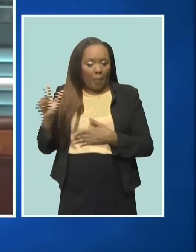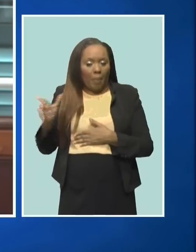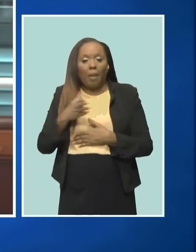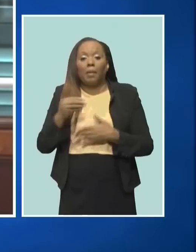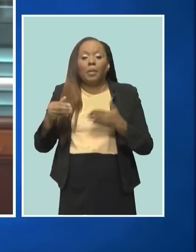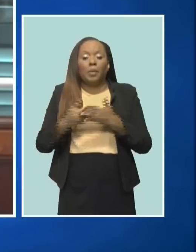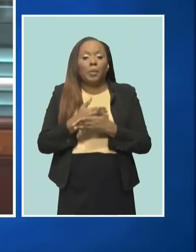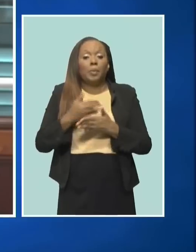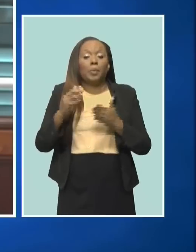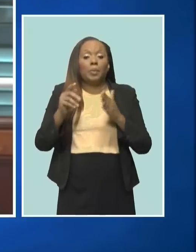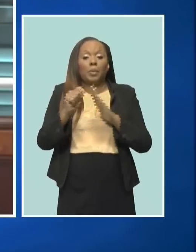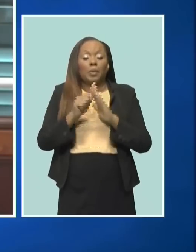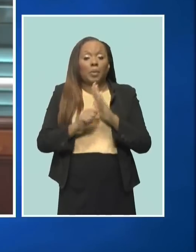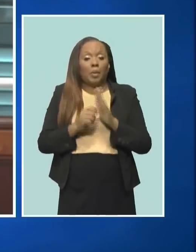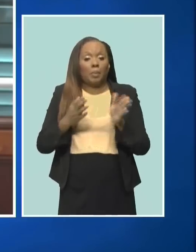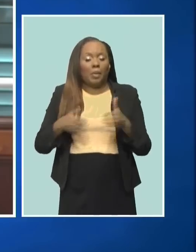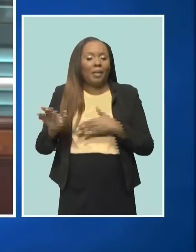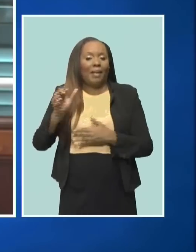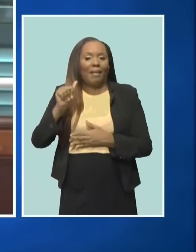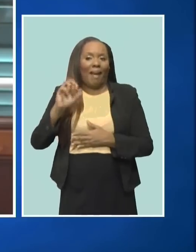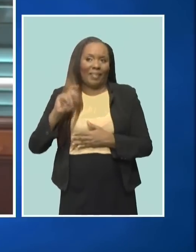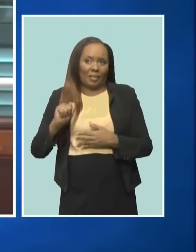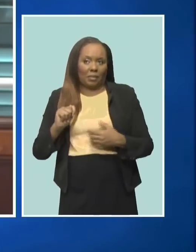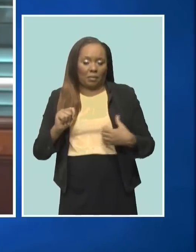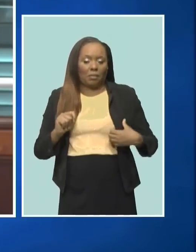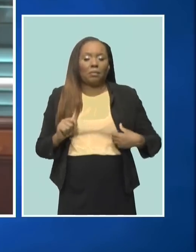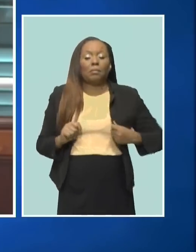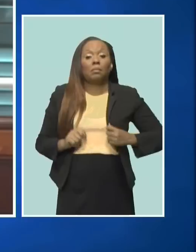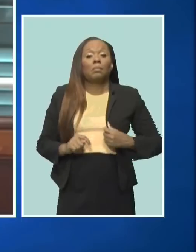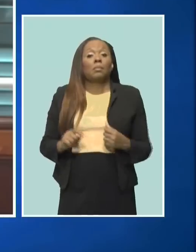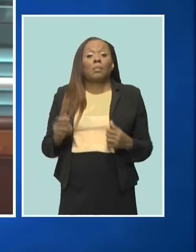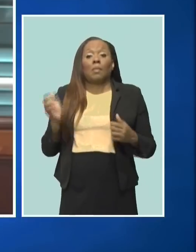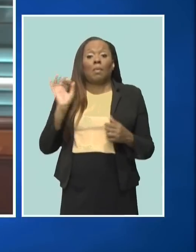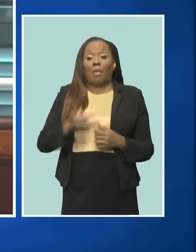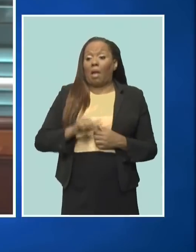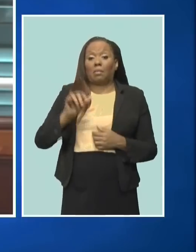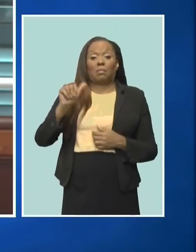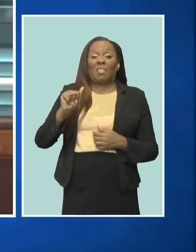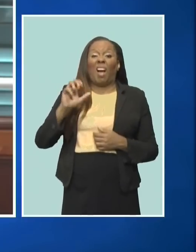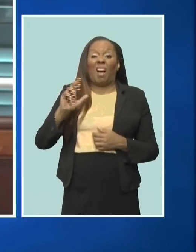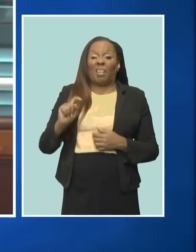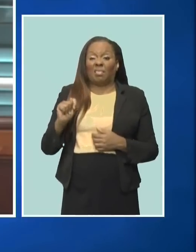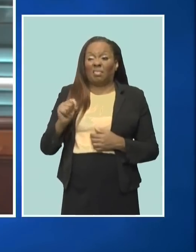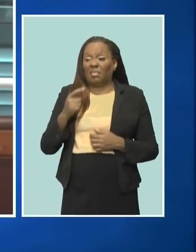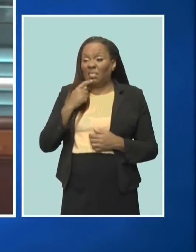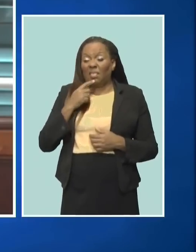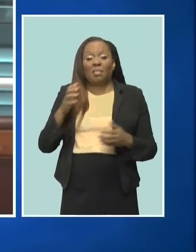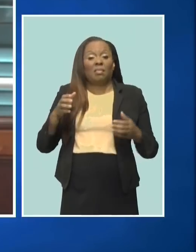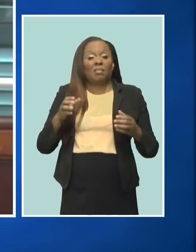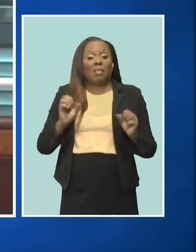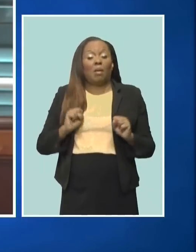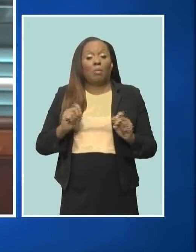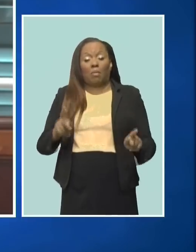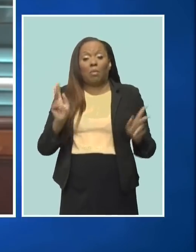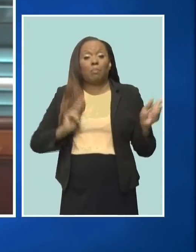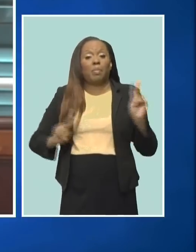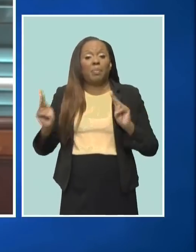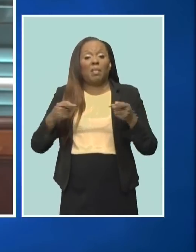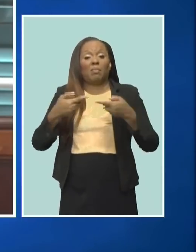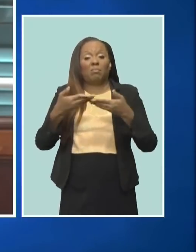And inherent in that act is the opportunity for the public to air its views on